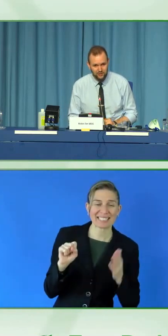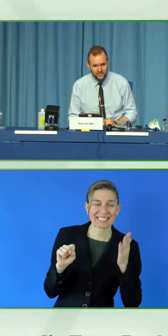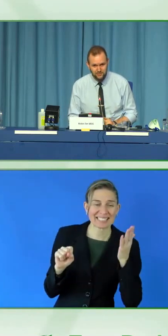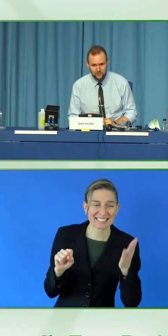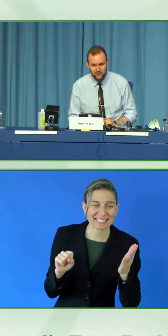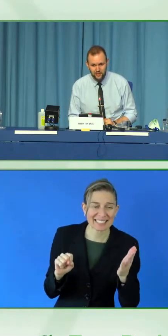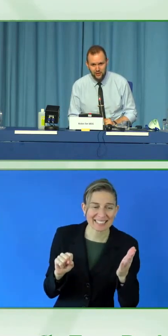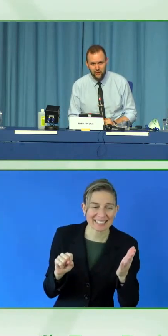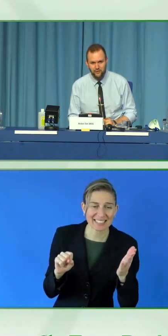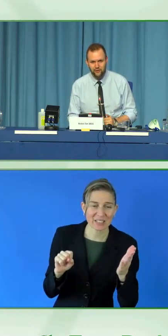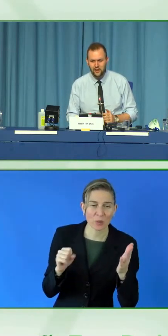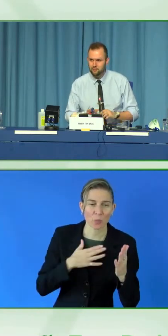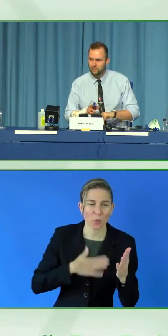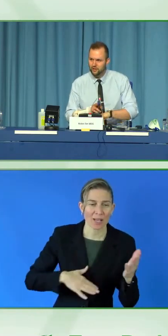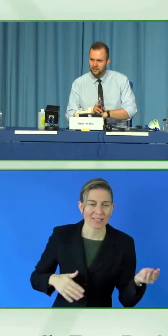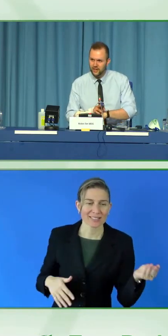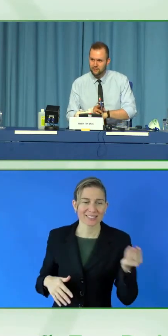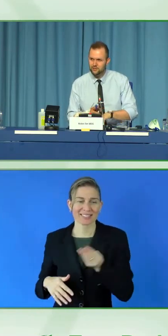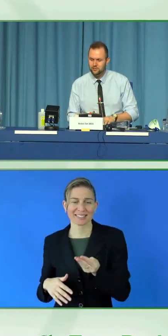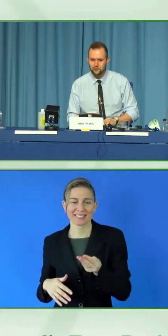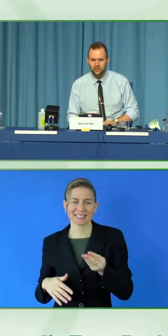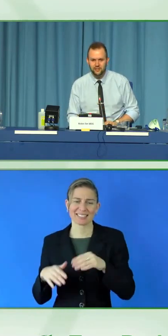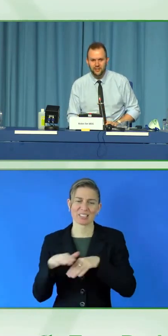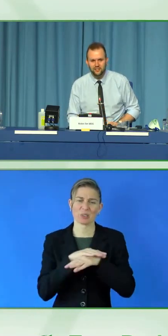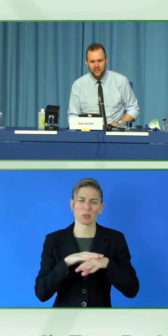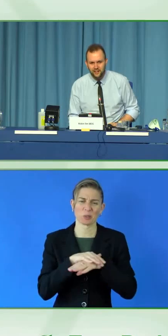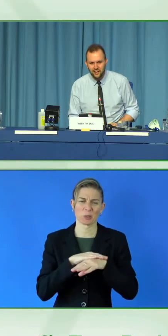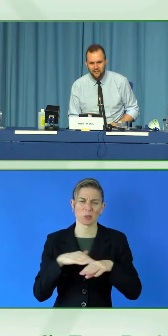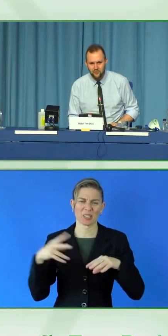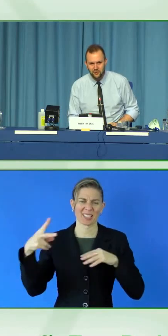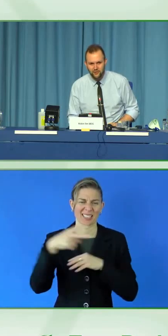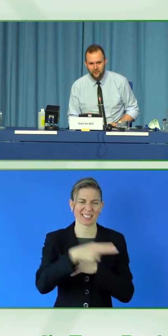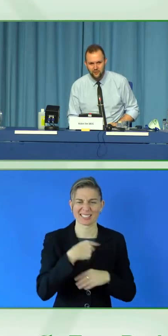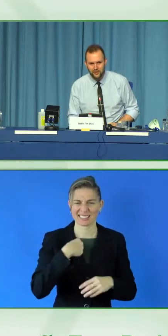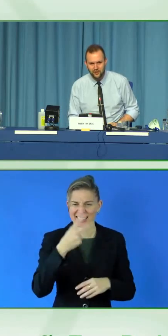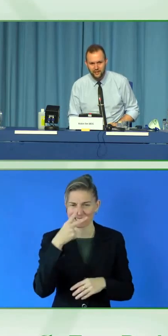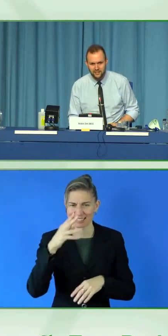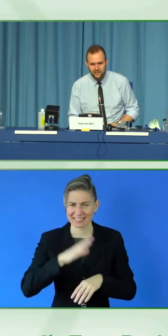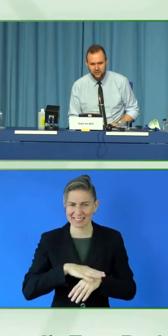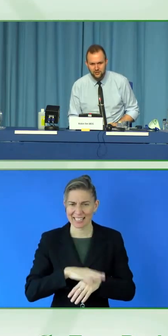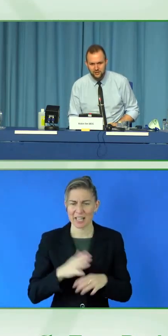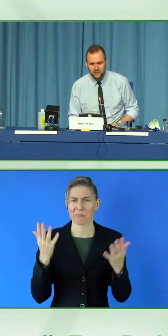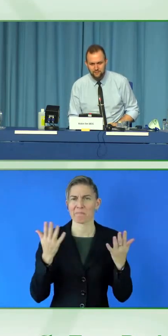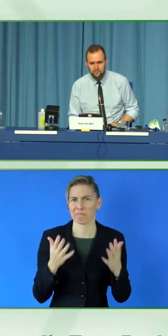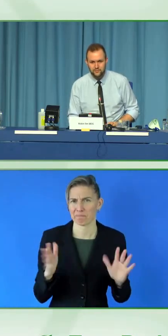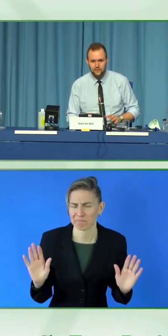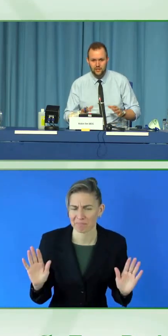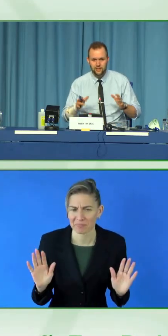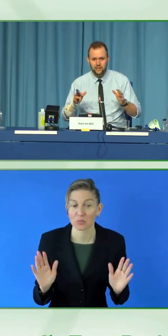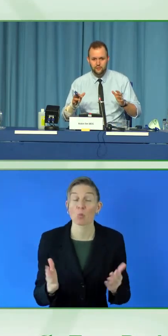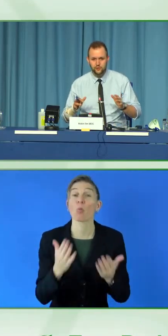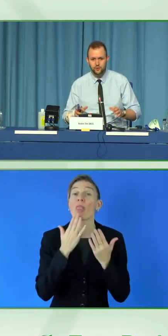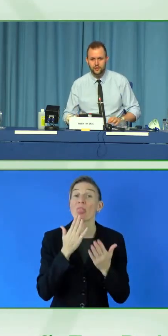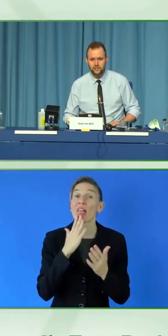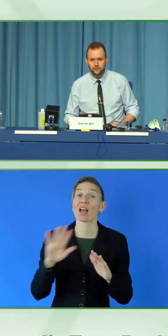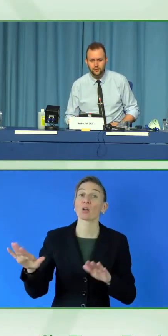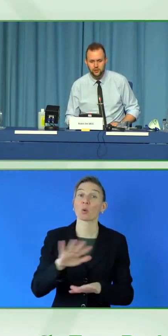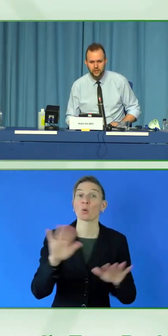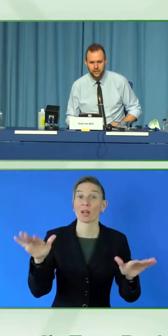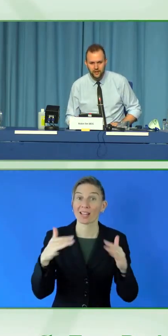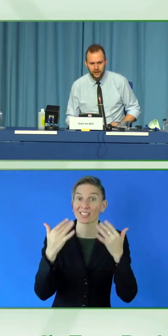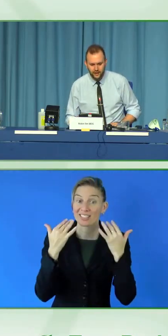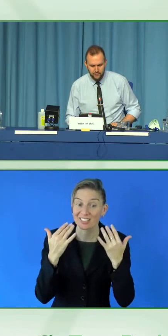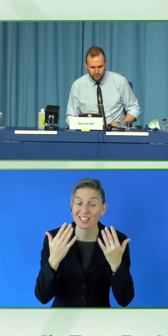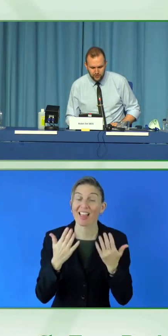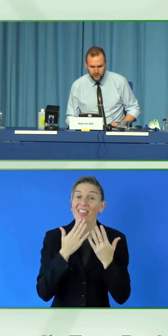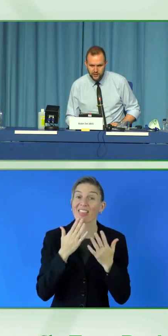I apologize for cutting you off, but our time is short, and I thank everyone for their attention today. Thank you for joining us